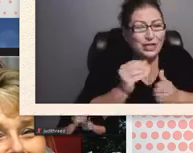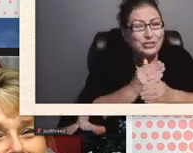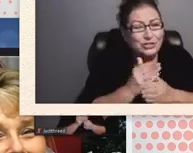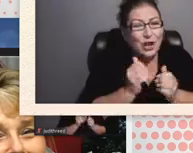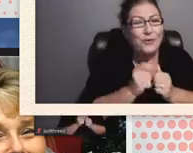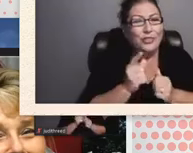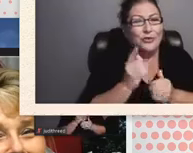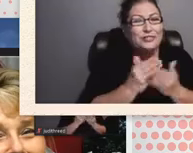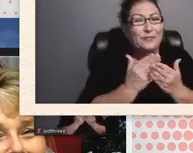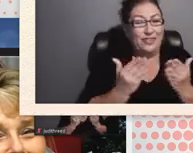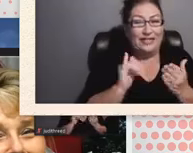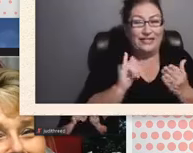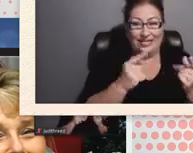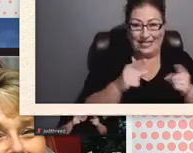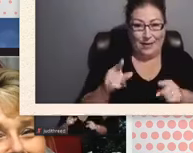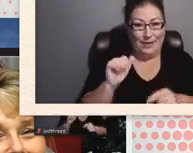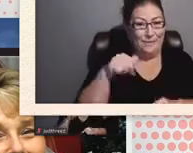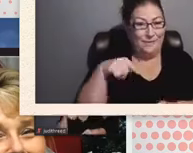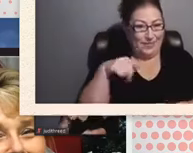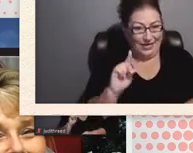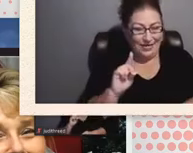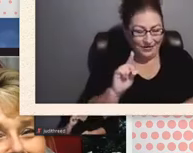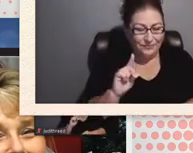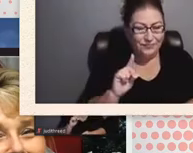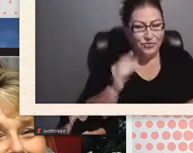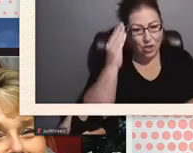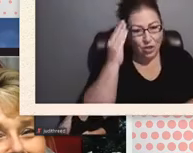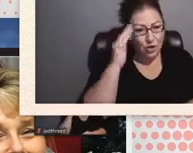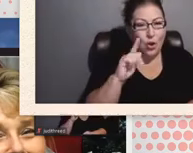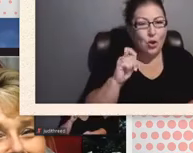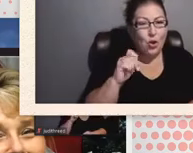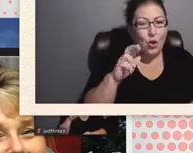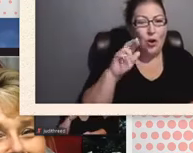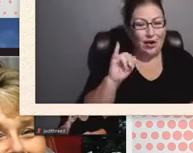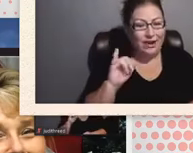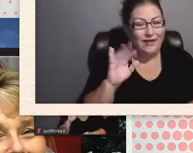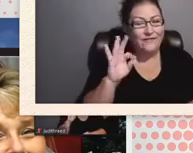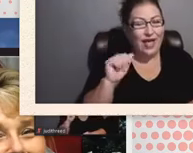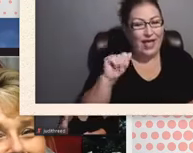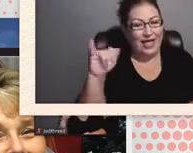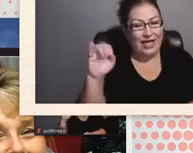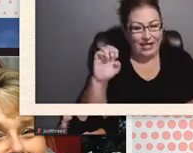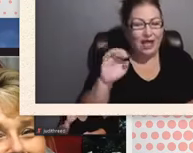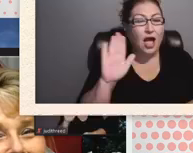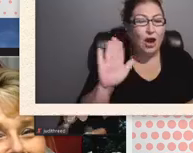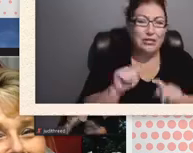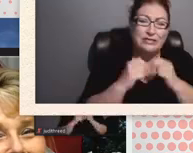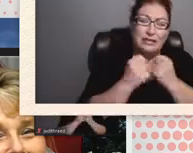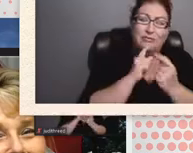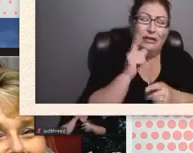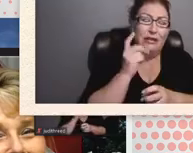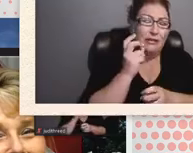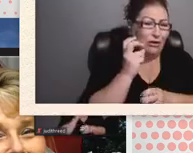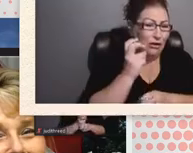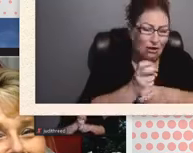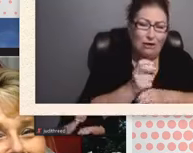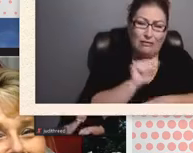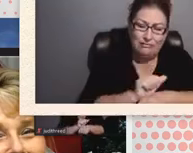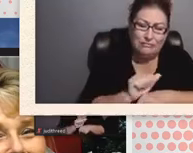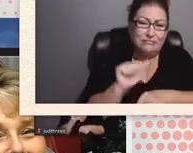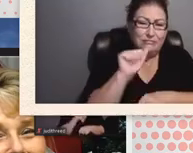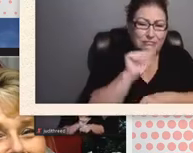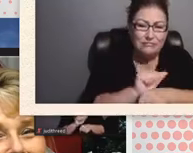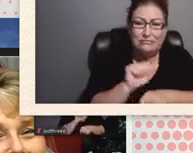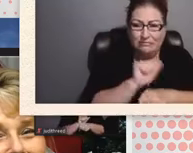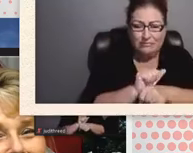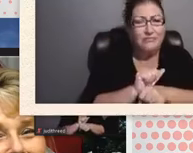going on at APD. You know, Lori Fahey and her entire team have worked so hard to bring this to you